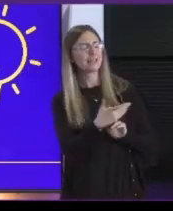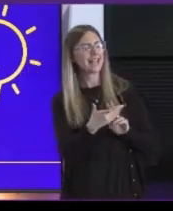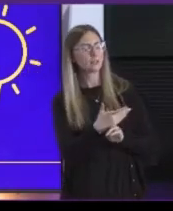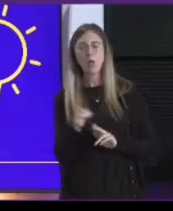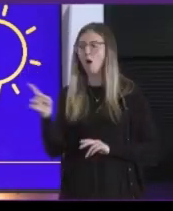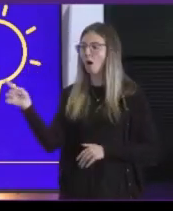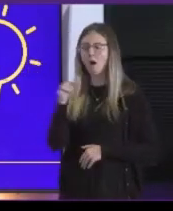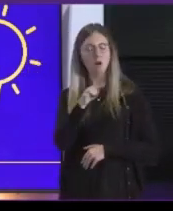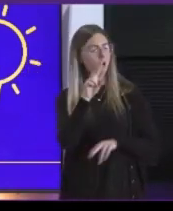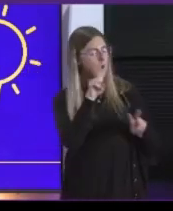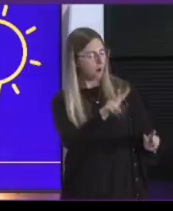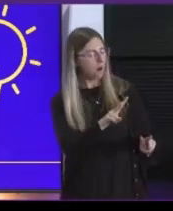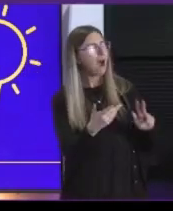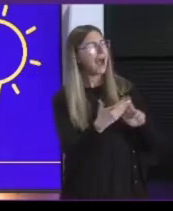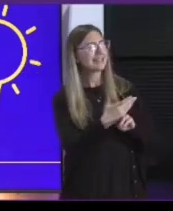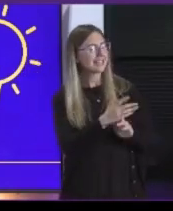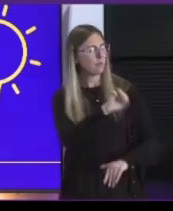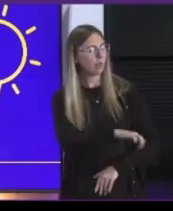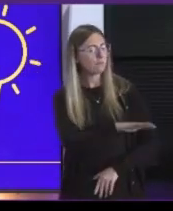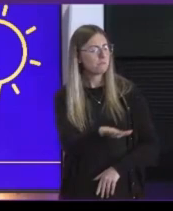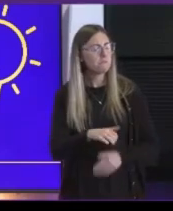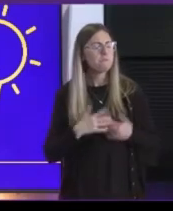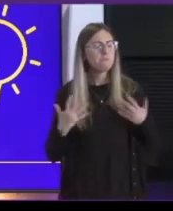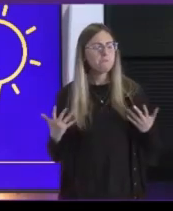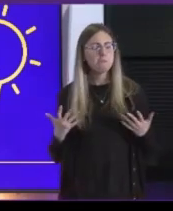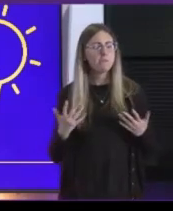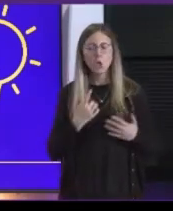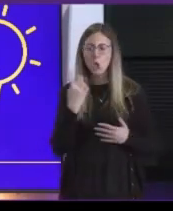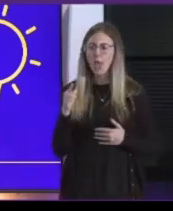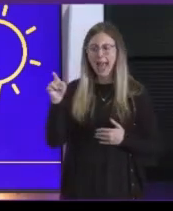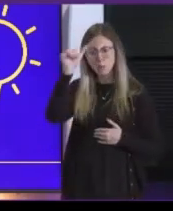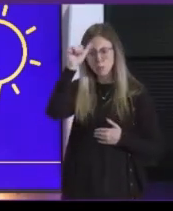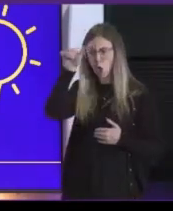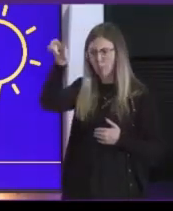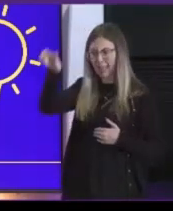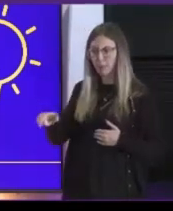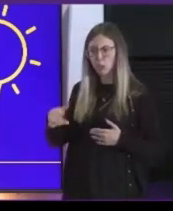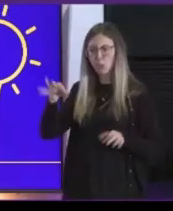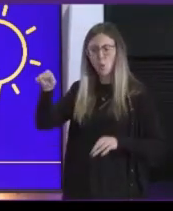we quantify that the person that's making that certification is qualified?